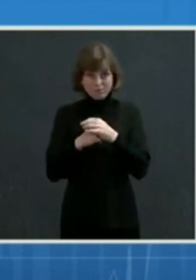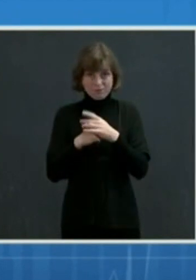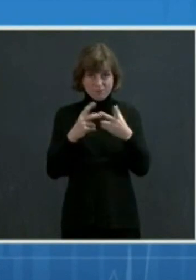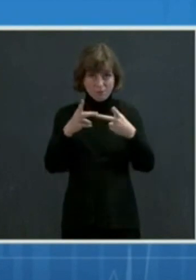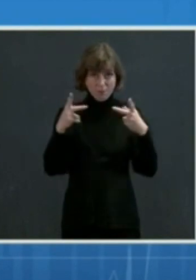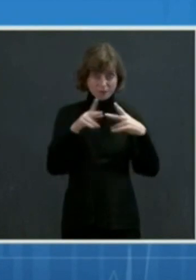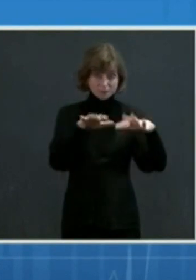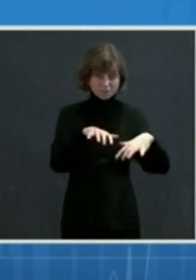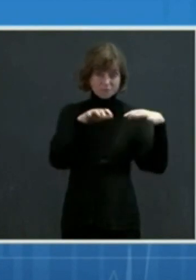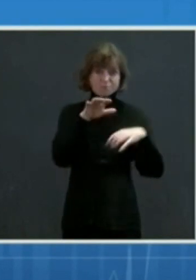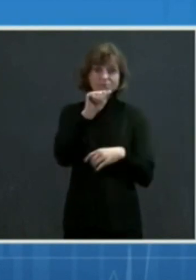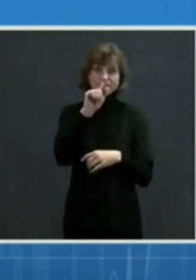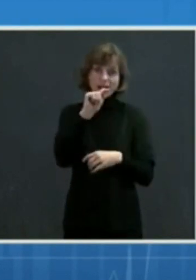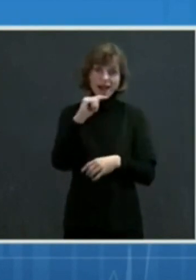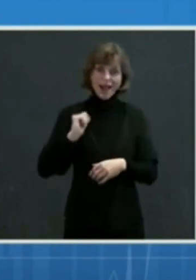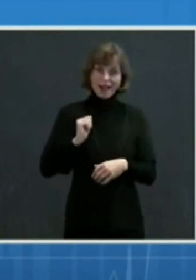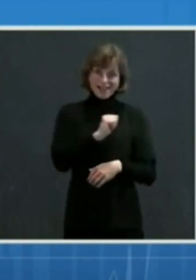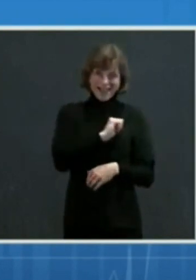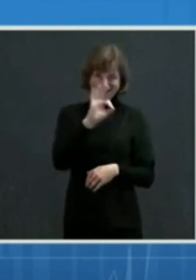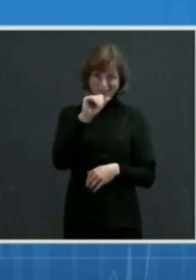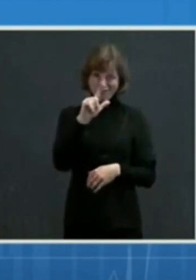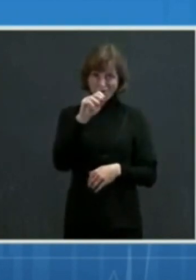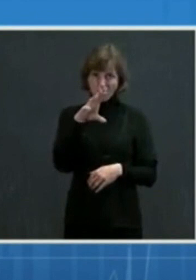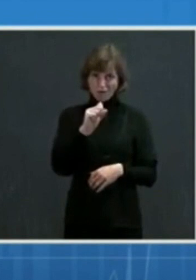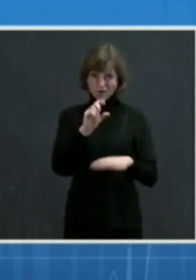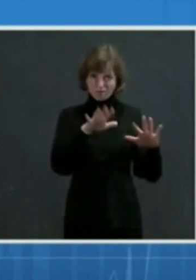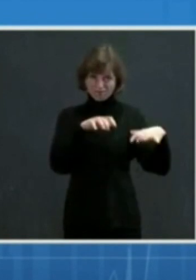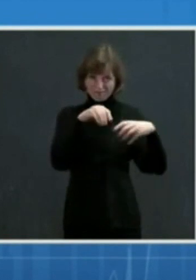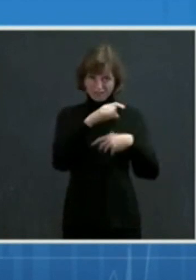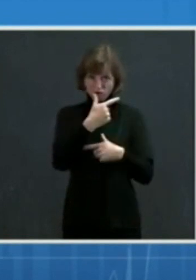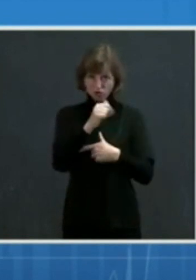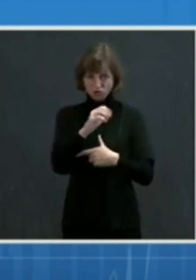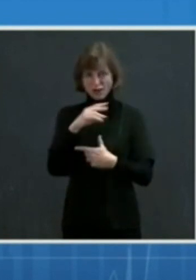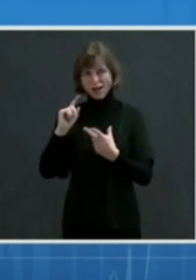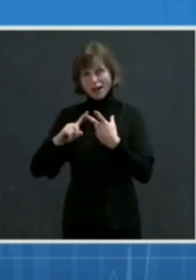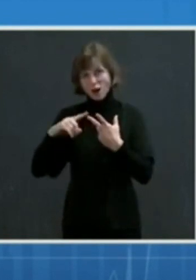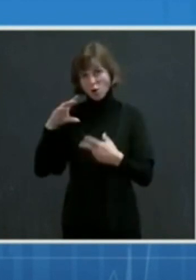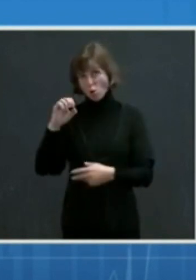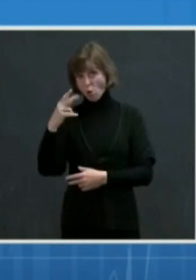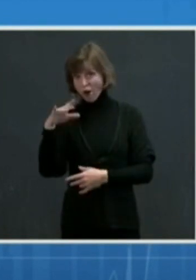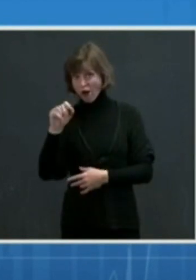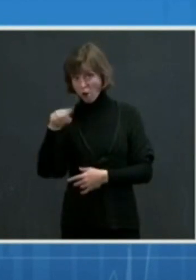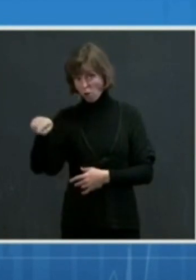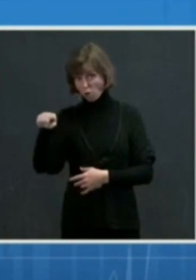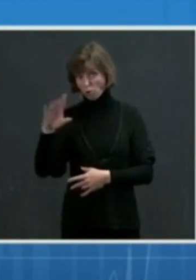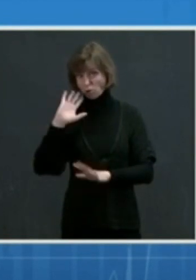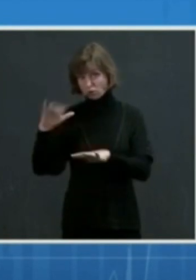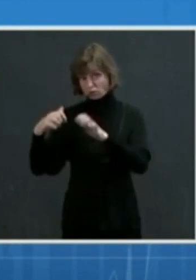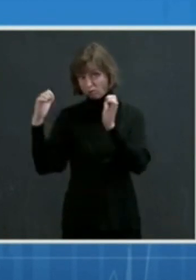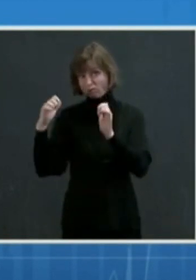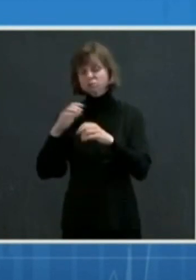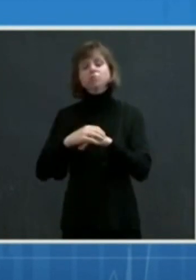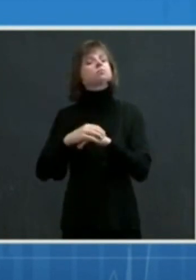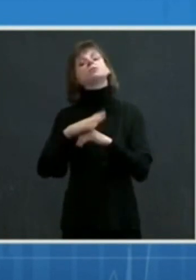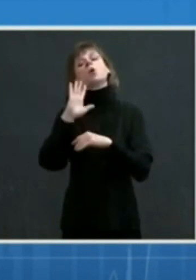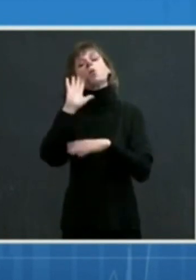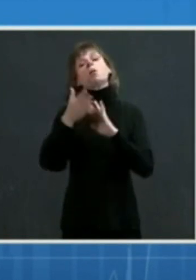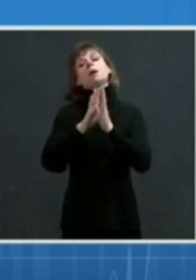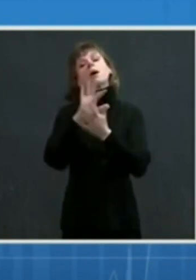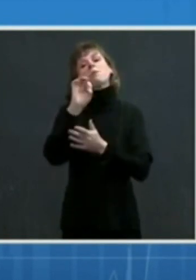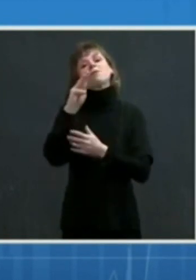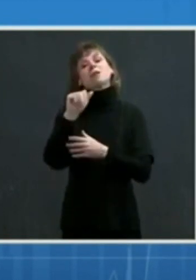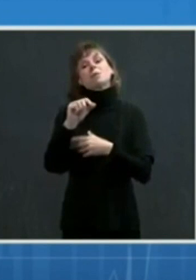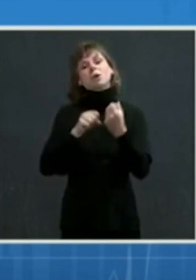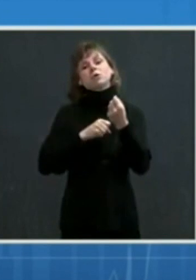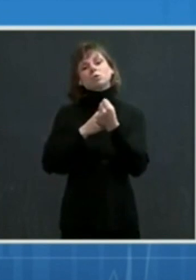Georgia and the Wolstein Center in Cleveland, Ohio, will turn into FEMA-supported community vaccination sites with